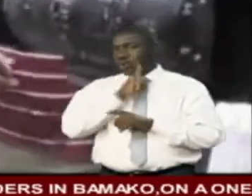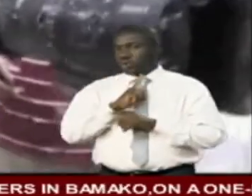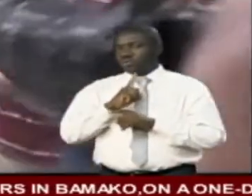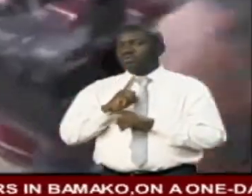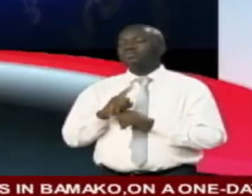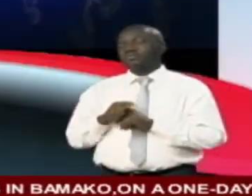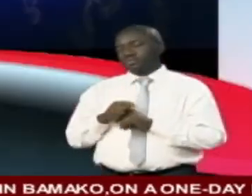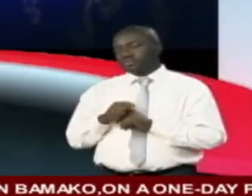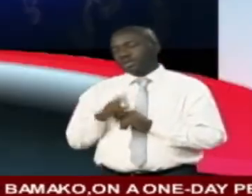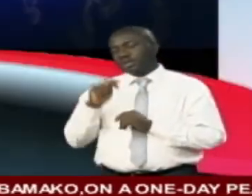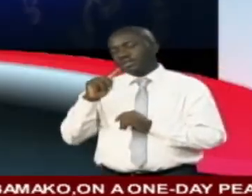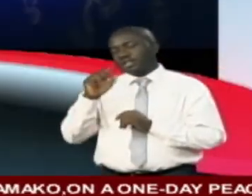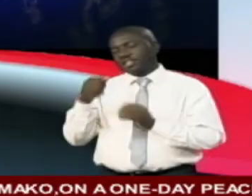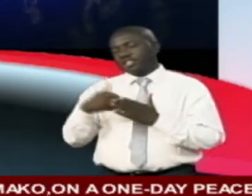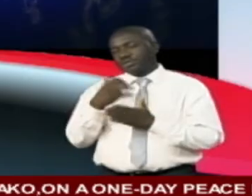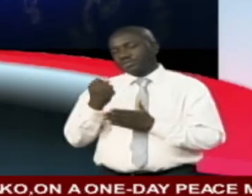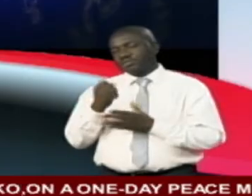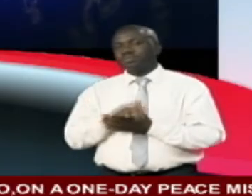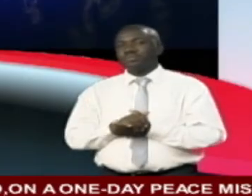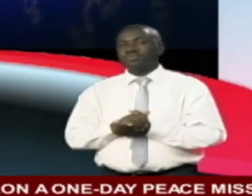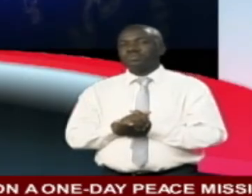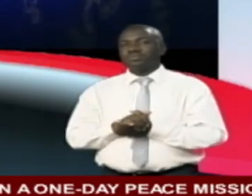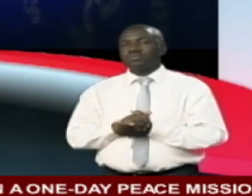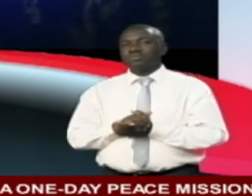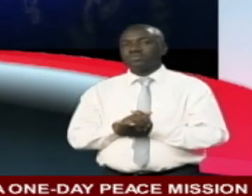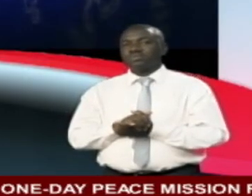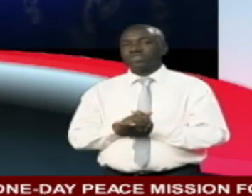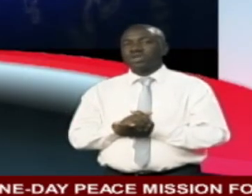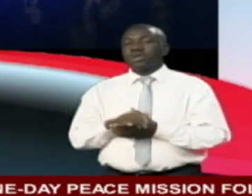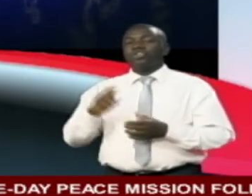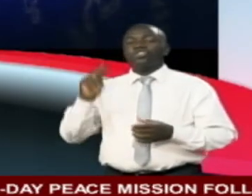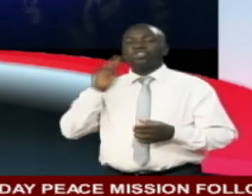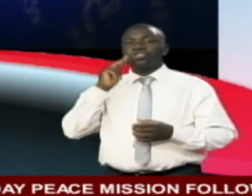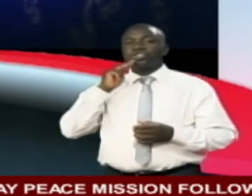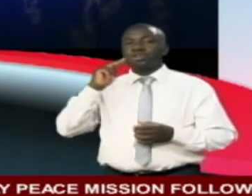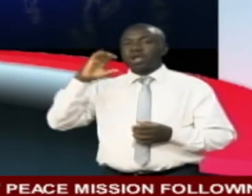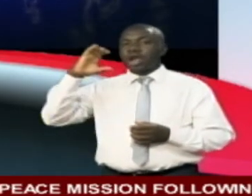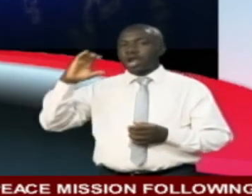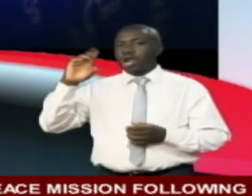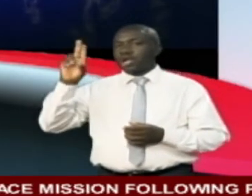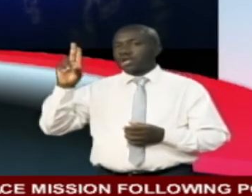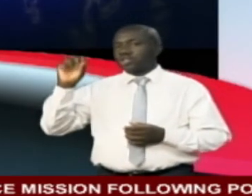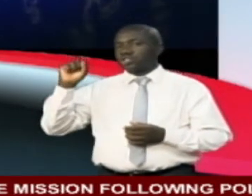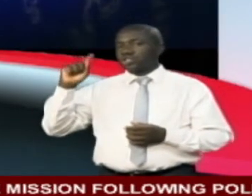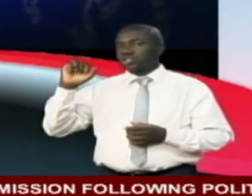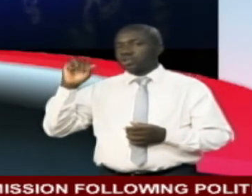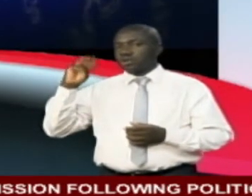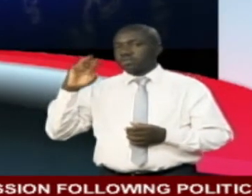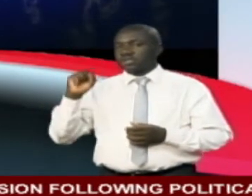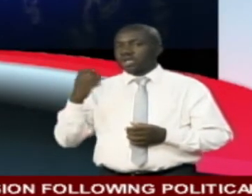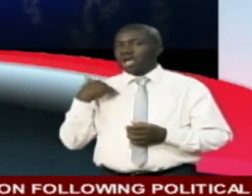NTA News. In out to appointments, the Nigeria Customs Service Board has approved the promotion of